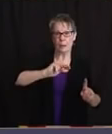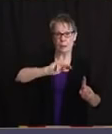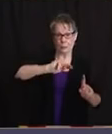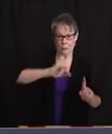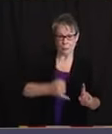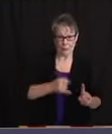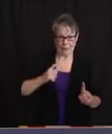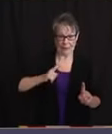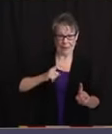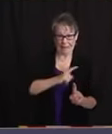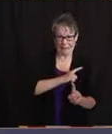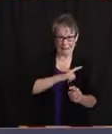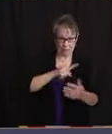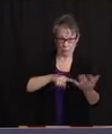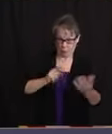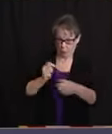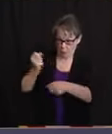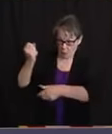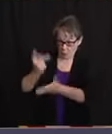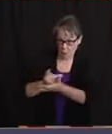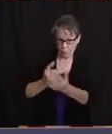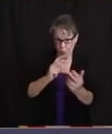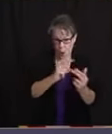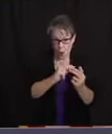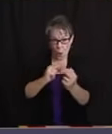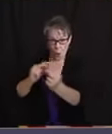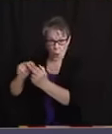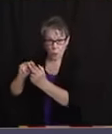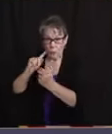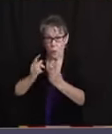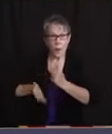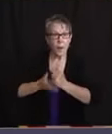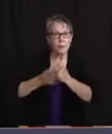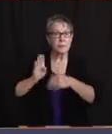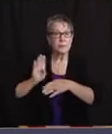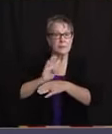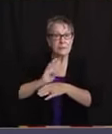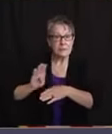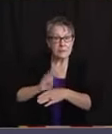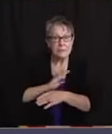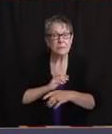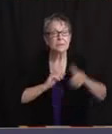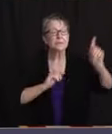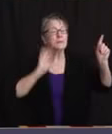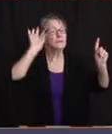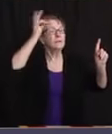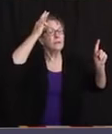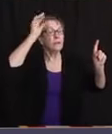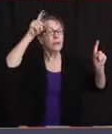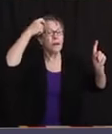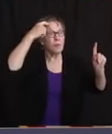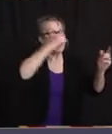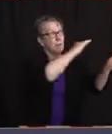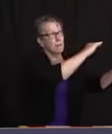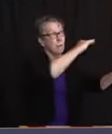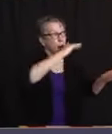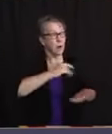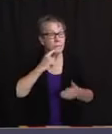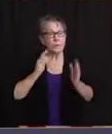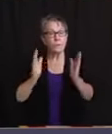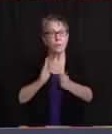our way as a result of action by Congress and a bill that the president, God willing, will sign. But the answer is sooner than